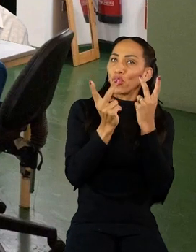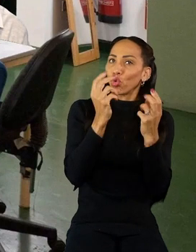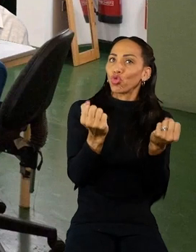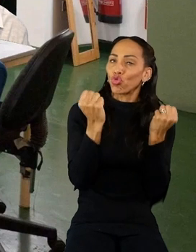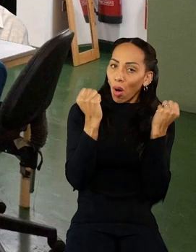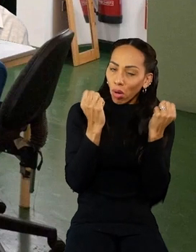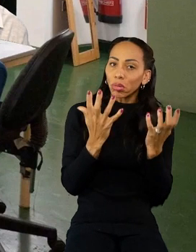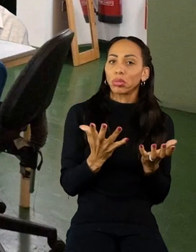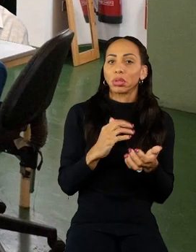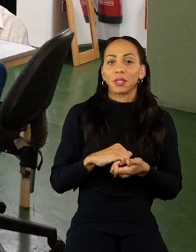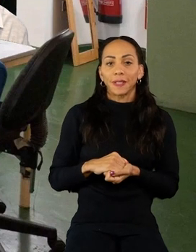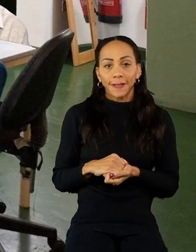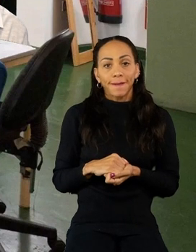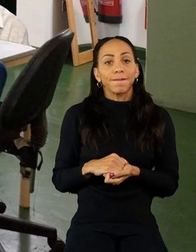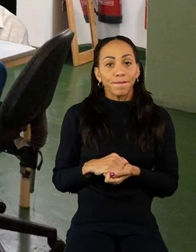Yeah. Really good point.